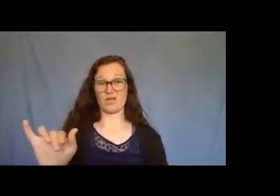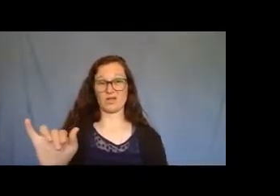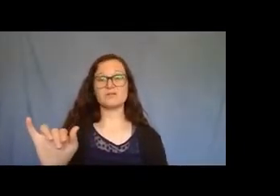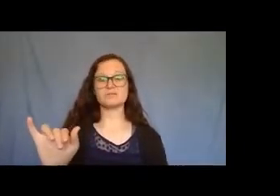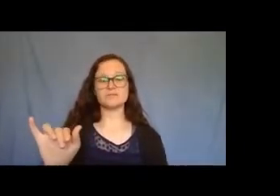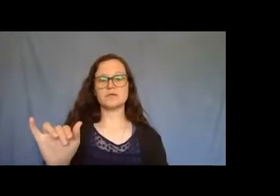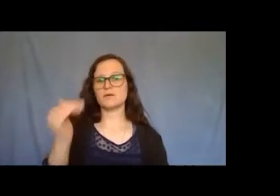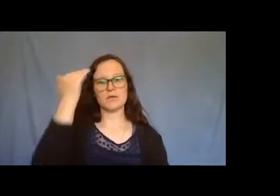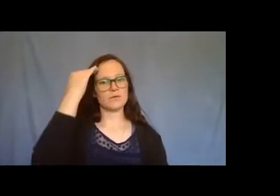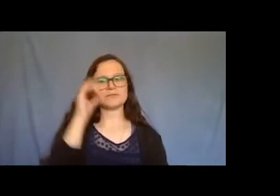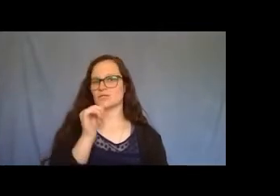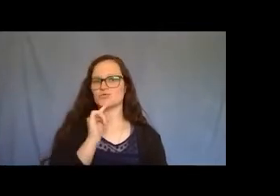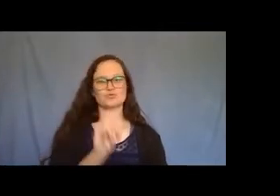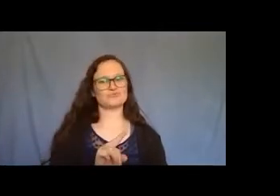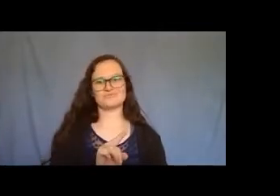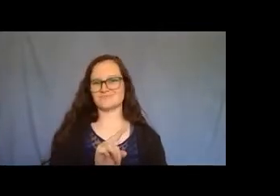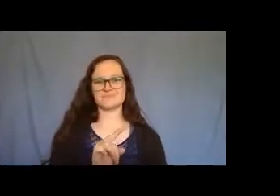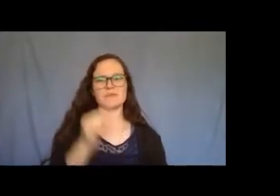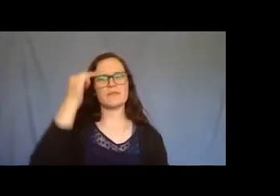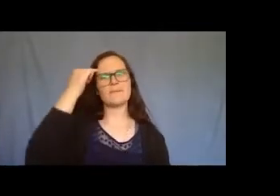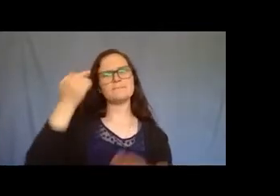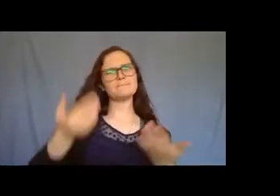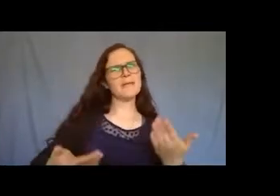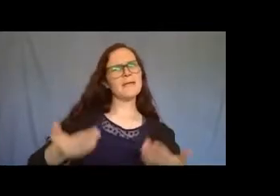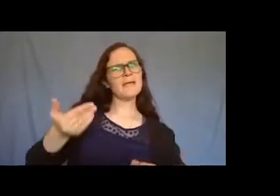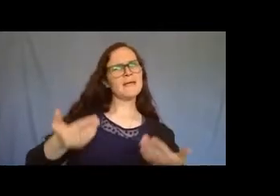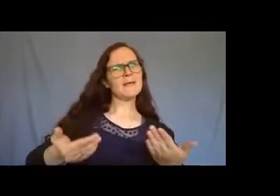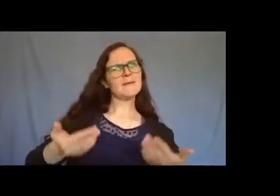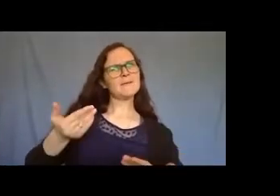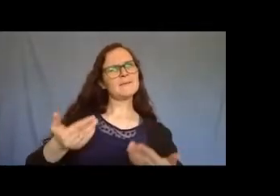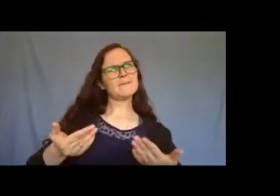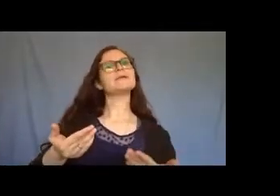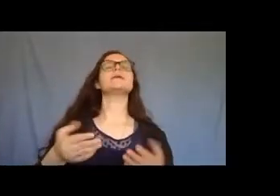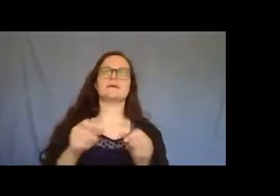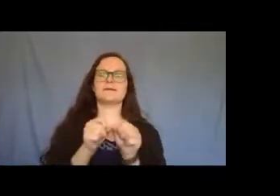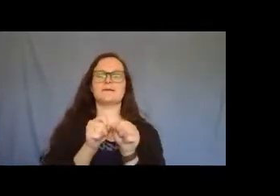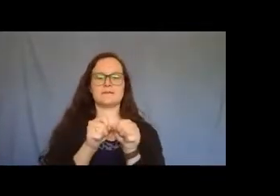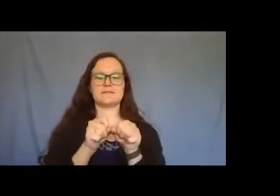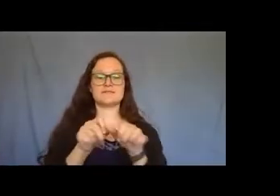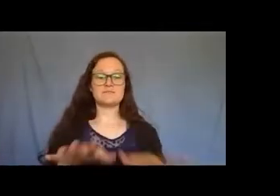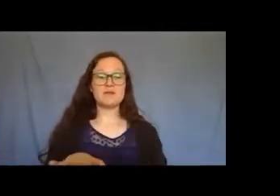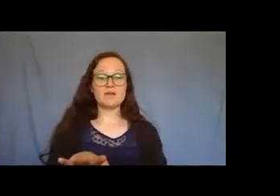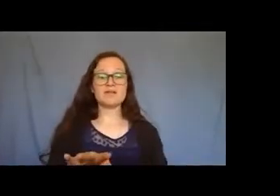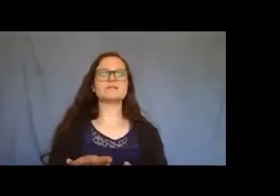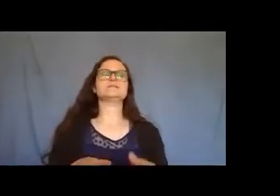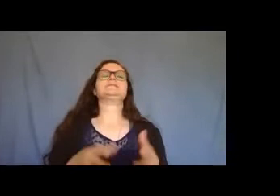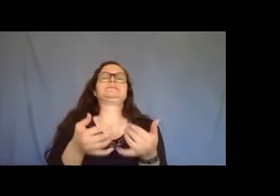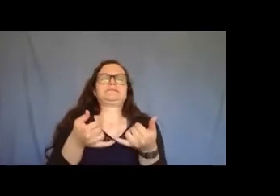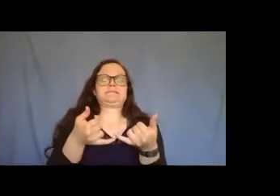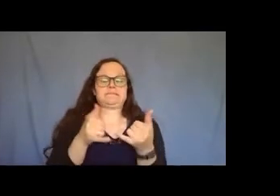not to be true, that the materials from the spill are still working their way through the system.